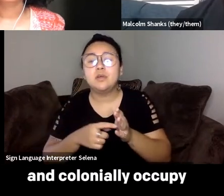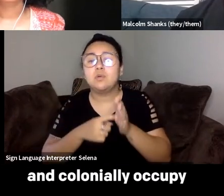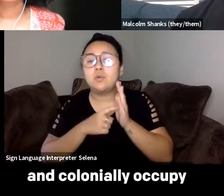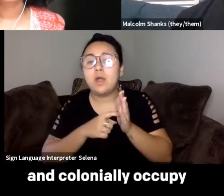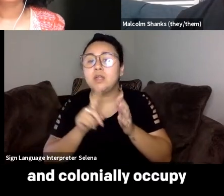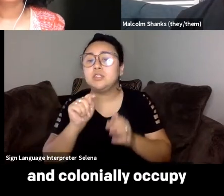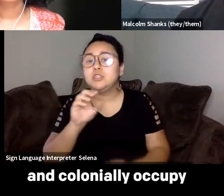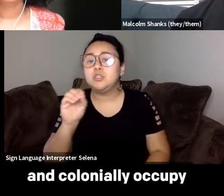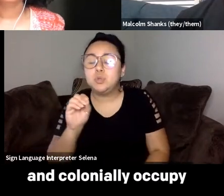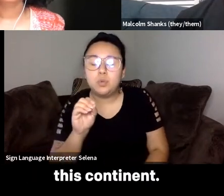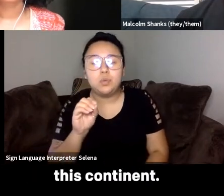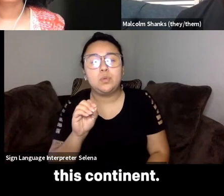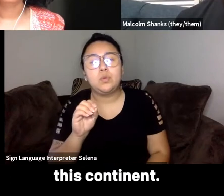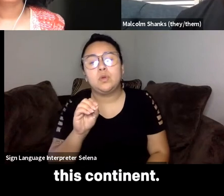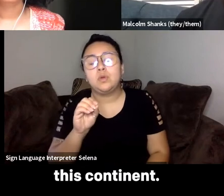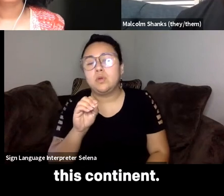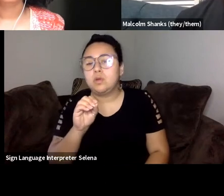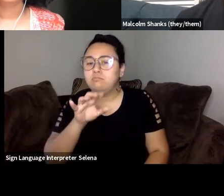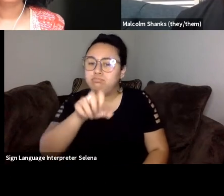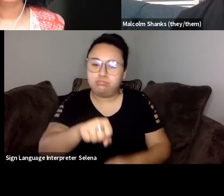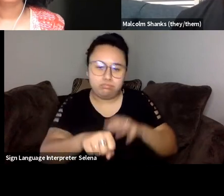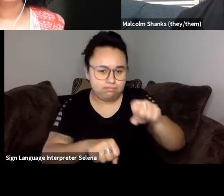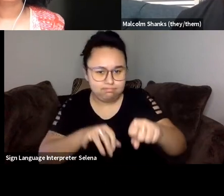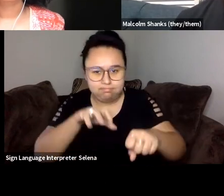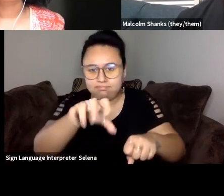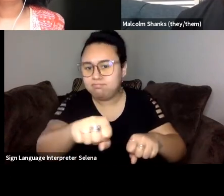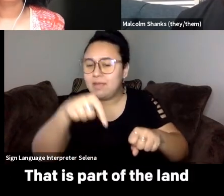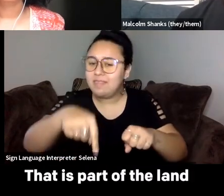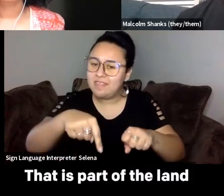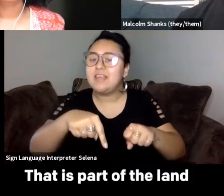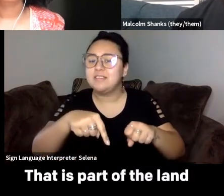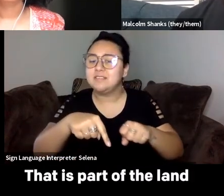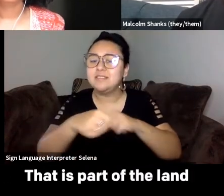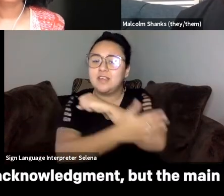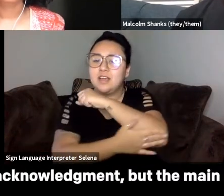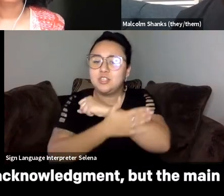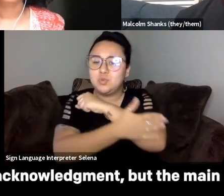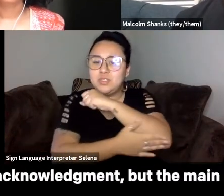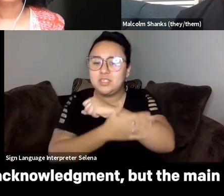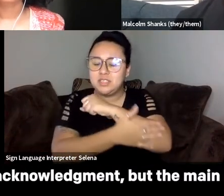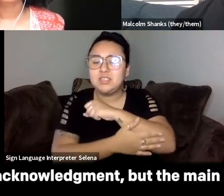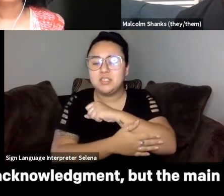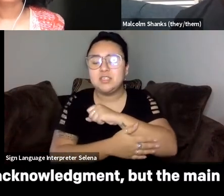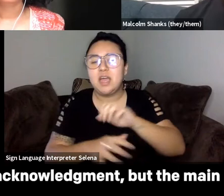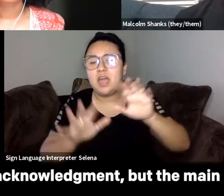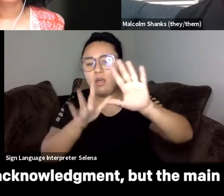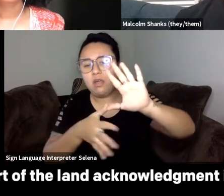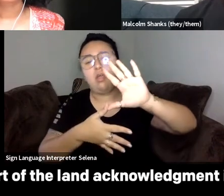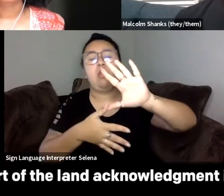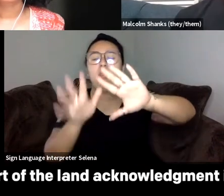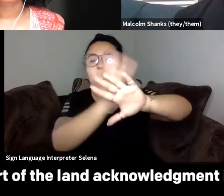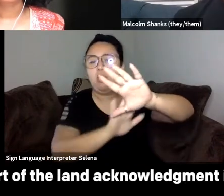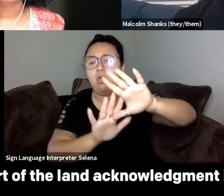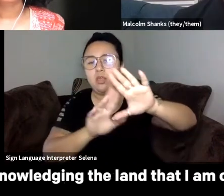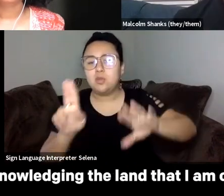violently and colonially occupy this continent. That is part of the land acknowledgement,